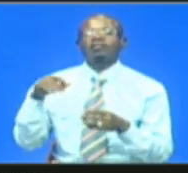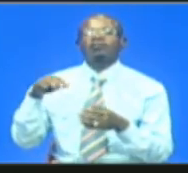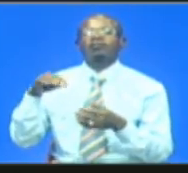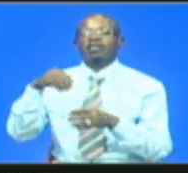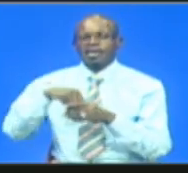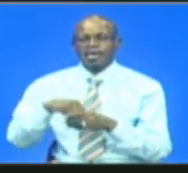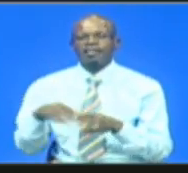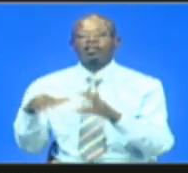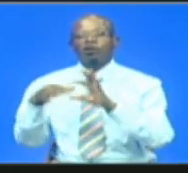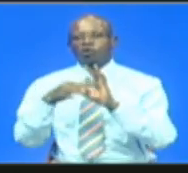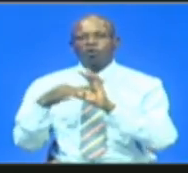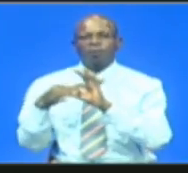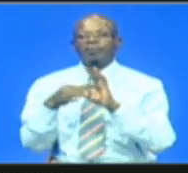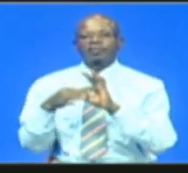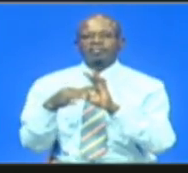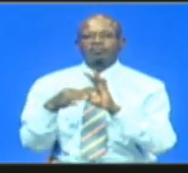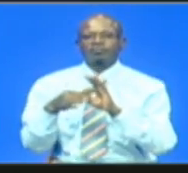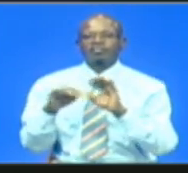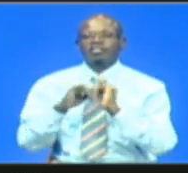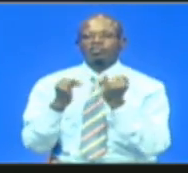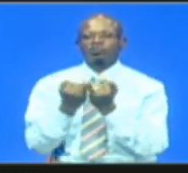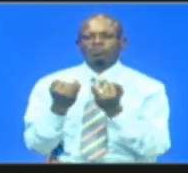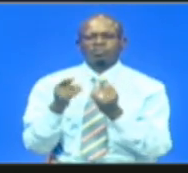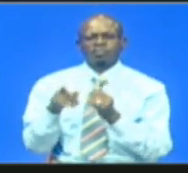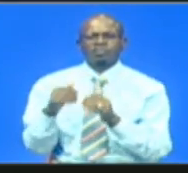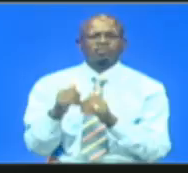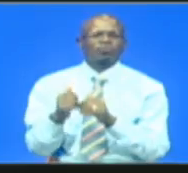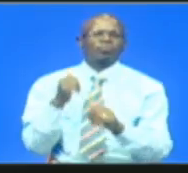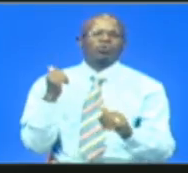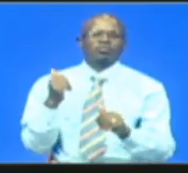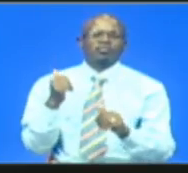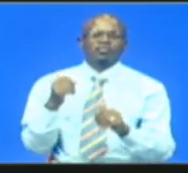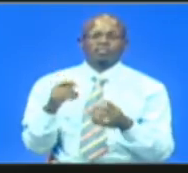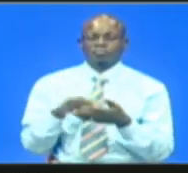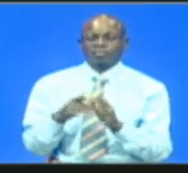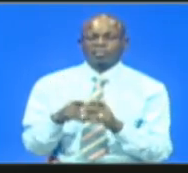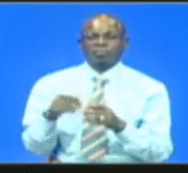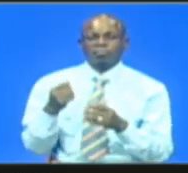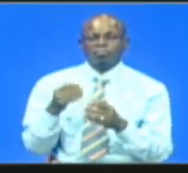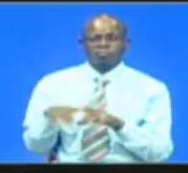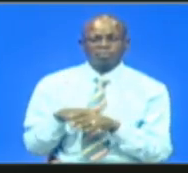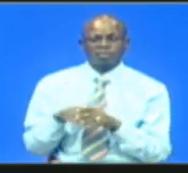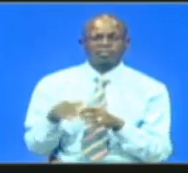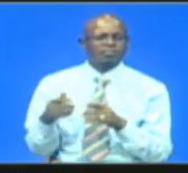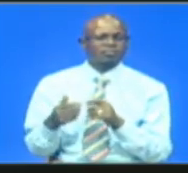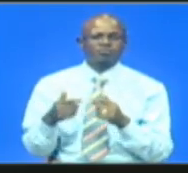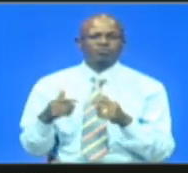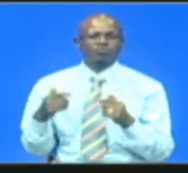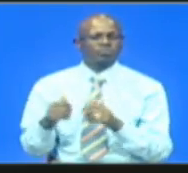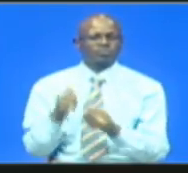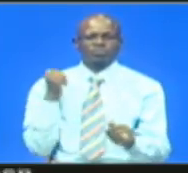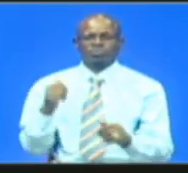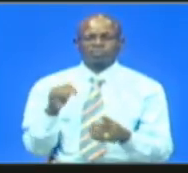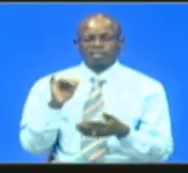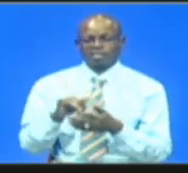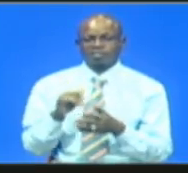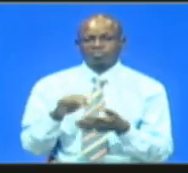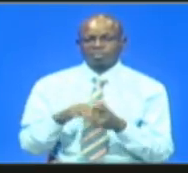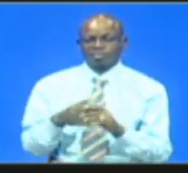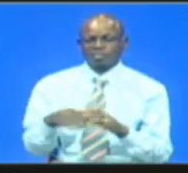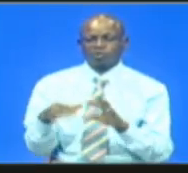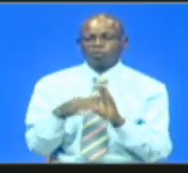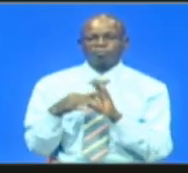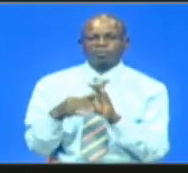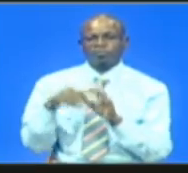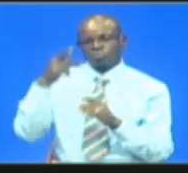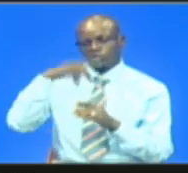by leaders in the sector. The proposal is among the various interventions in the draft National Cooperative Development Policy, which has been fronted